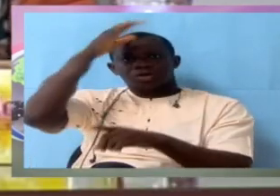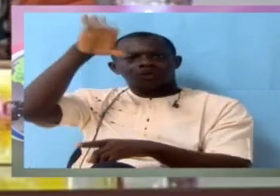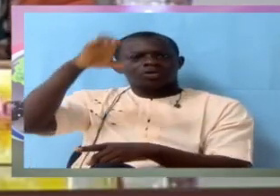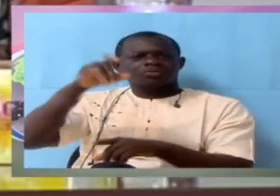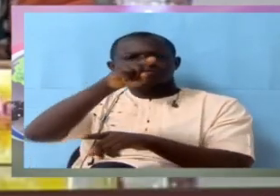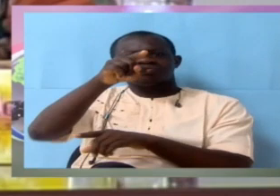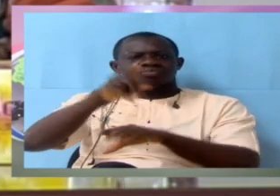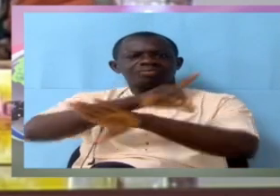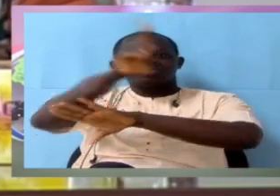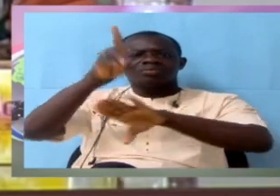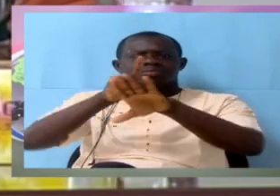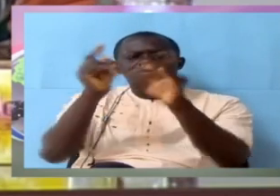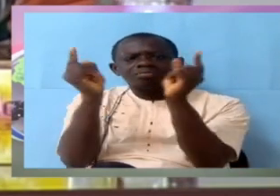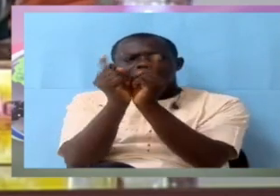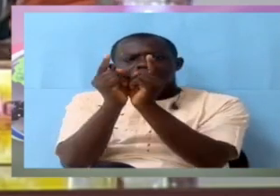officers?